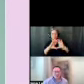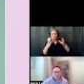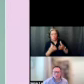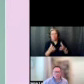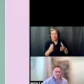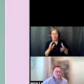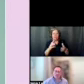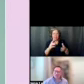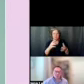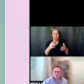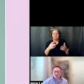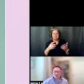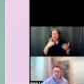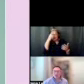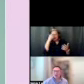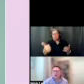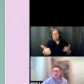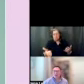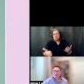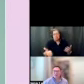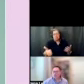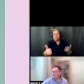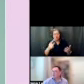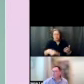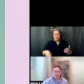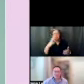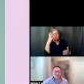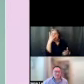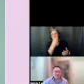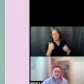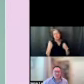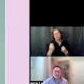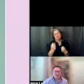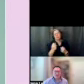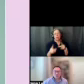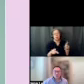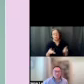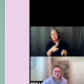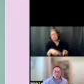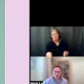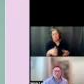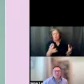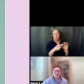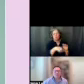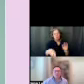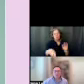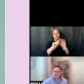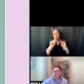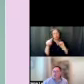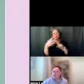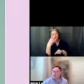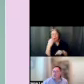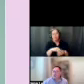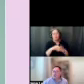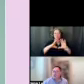all the beautiful, strong souls here. We want to see you out there and showing the world again what we're all